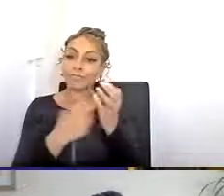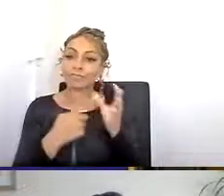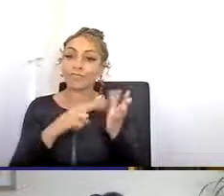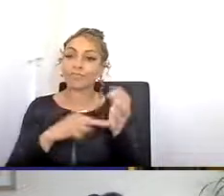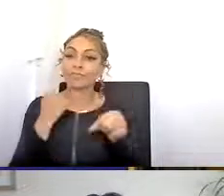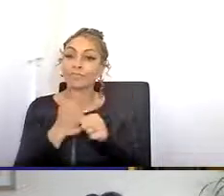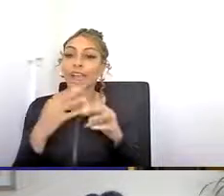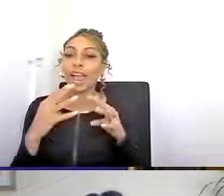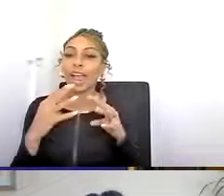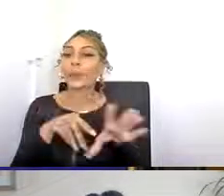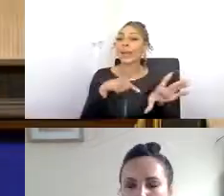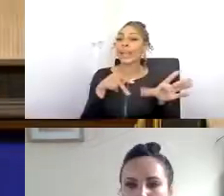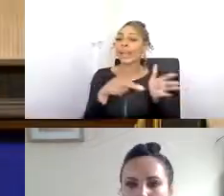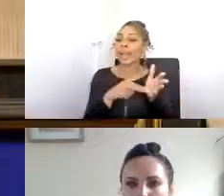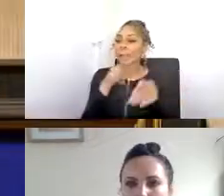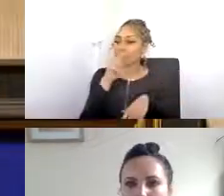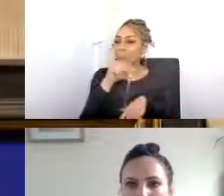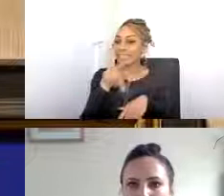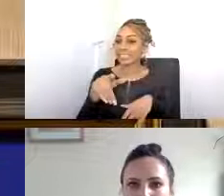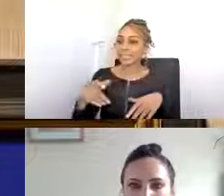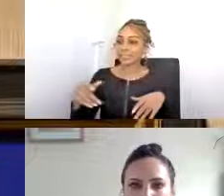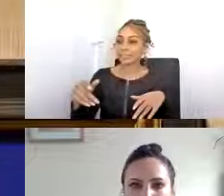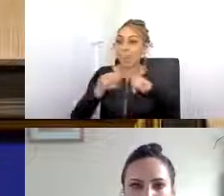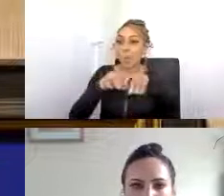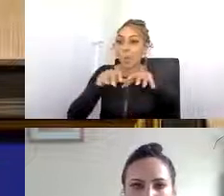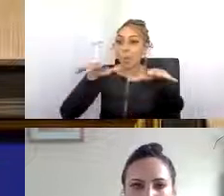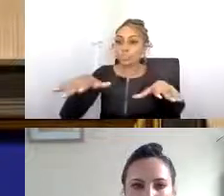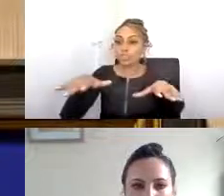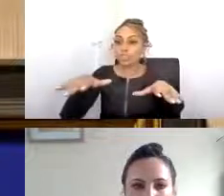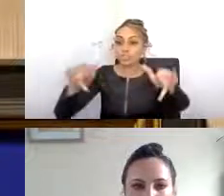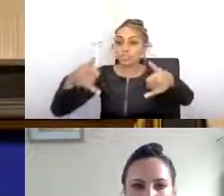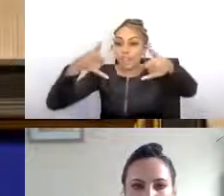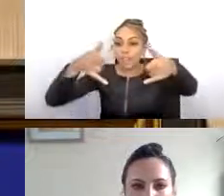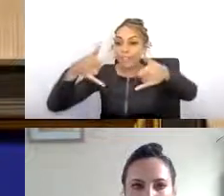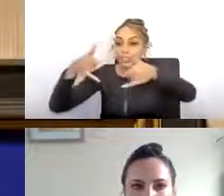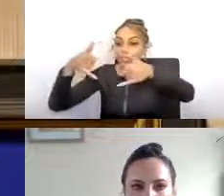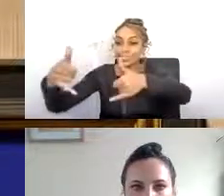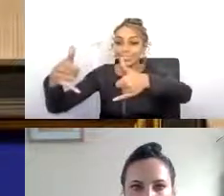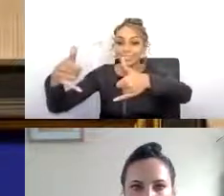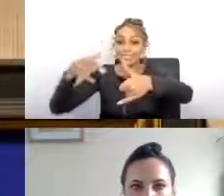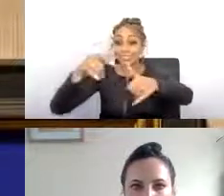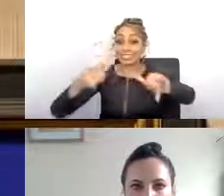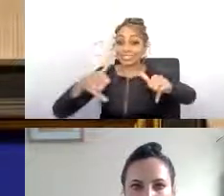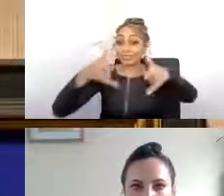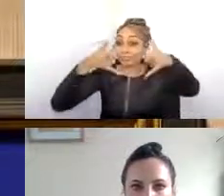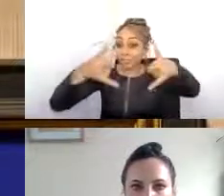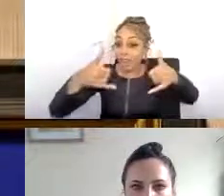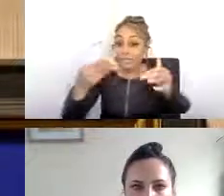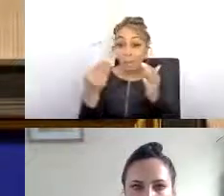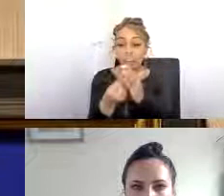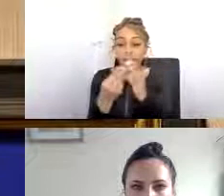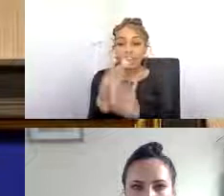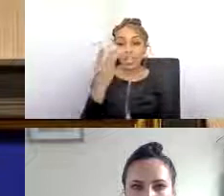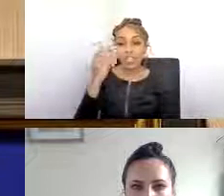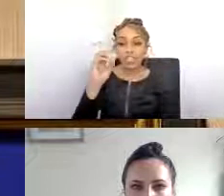Painting Prize. And that was a prize, it was actually for, the prize money was £30,000. It